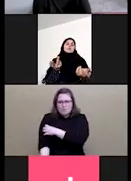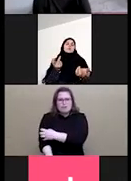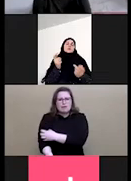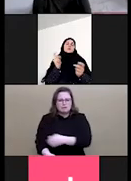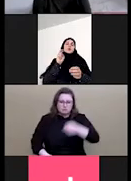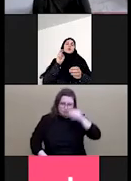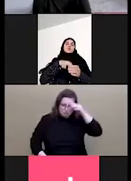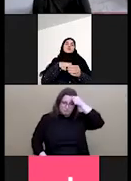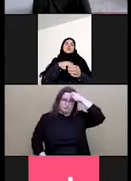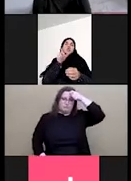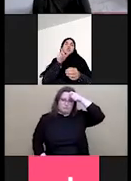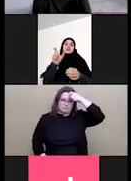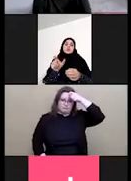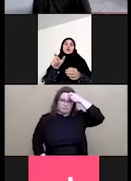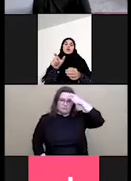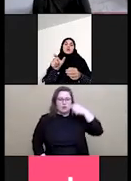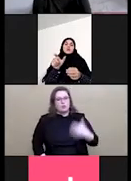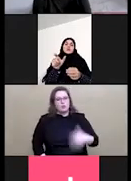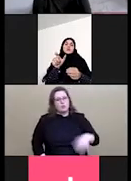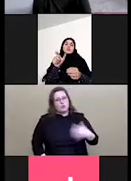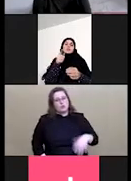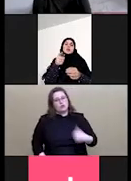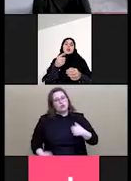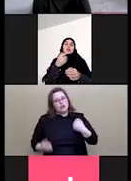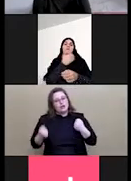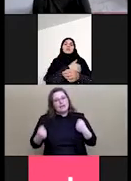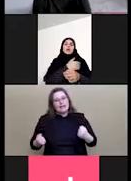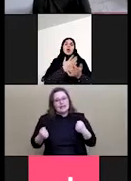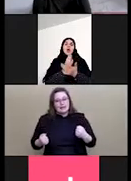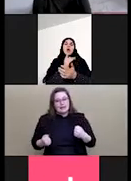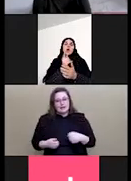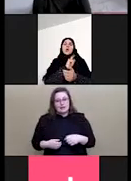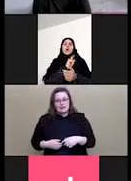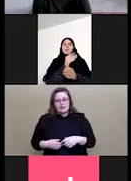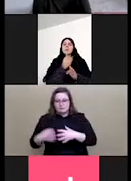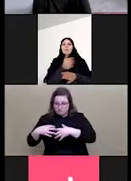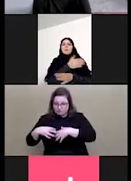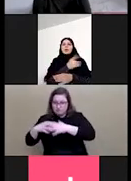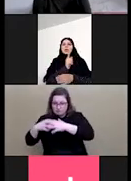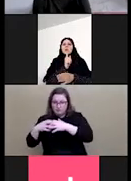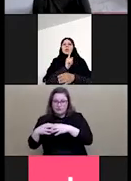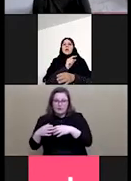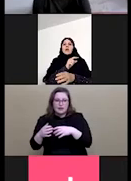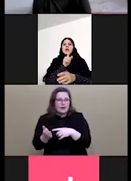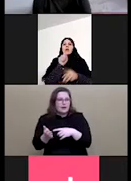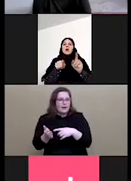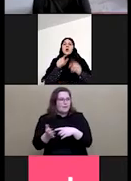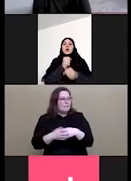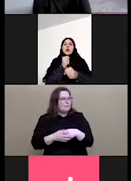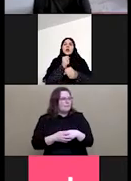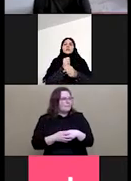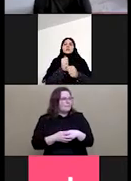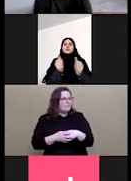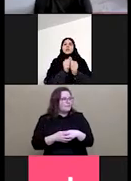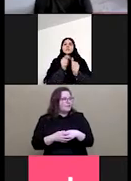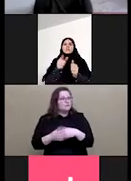something that to me is also key, not just for peace building overall. If none of